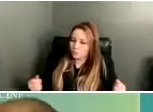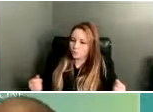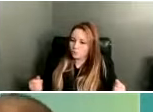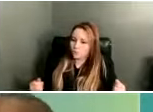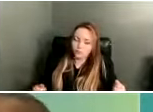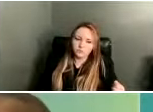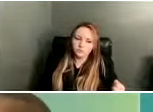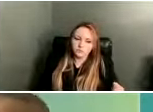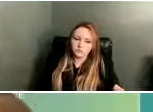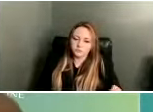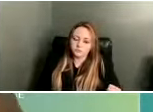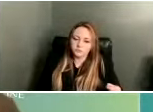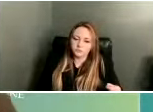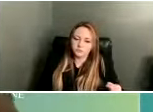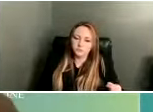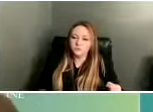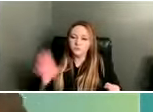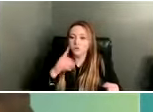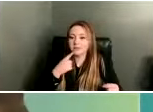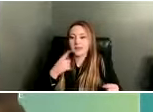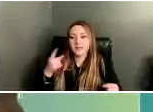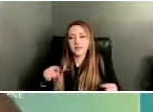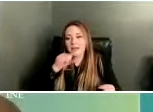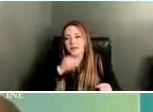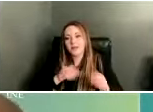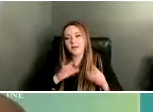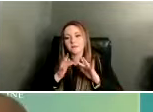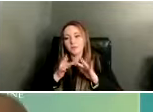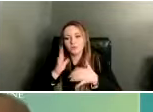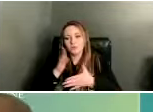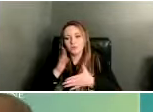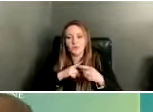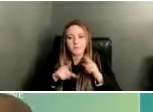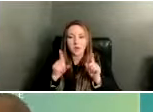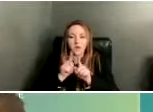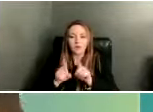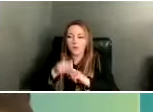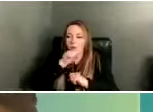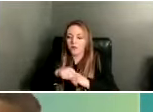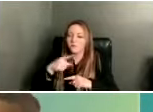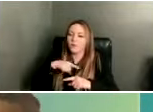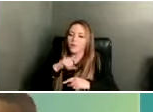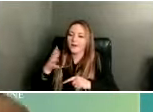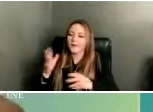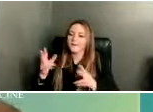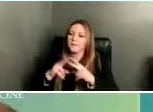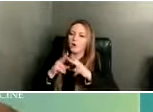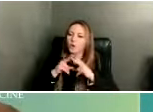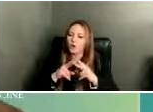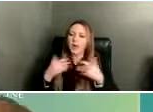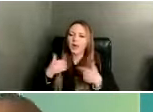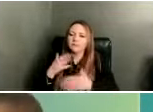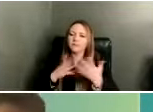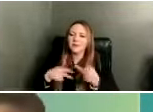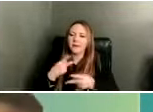Okay. Sure. I'll say they love the virtual aspect about the program, but they also we kind of partner them. We always have some type of partnership